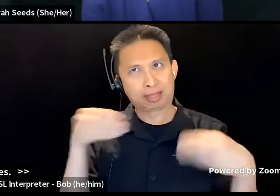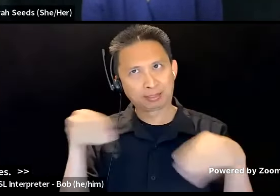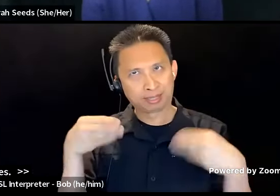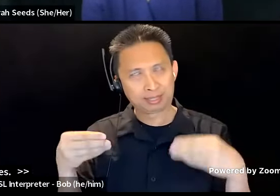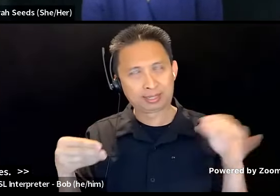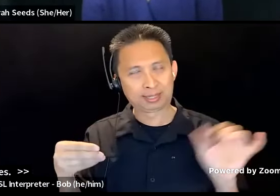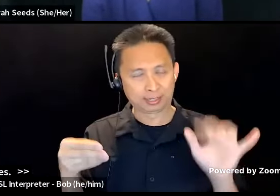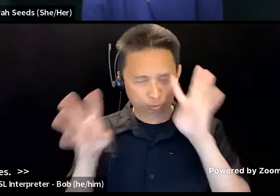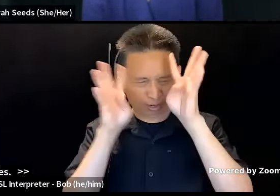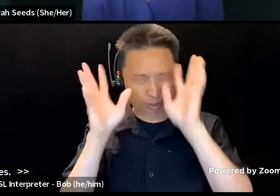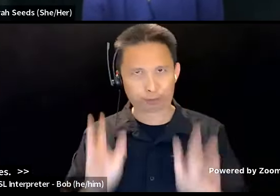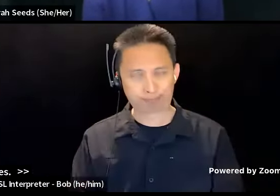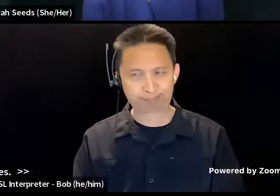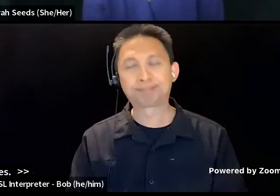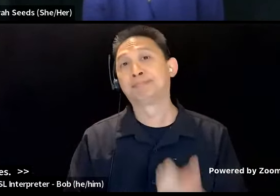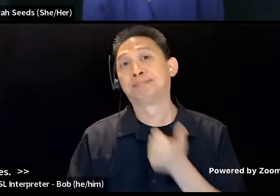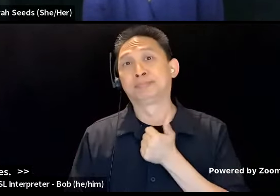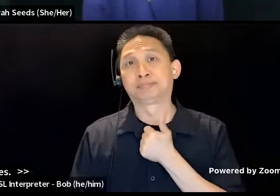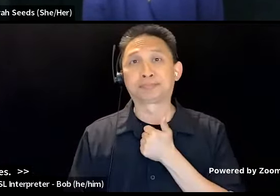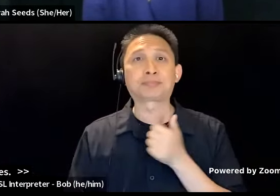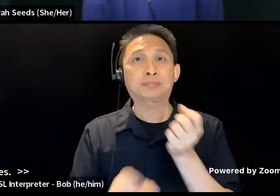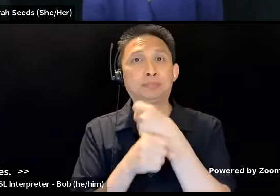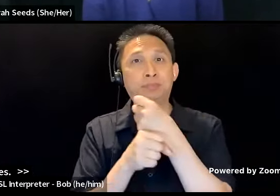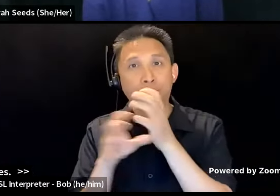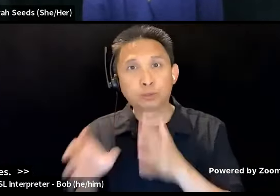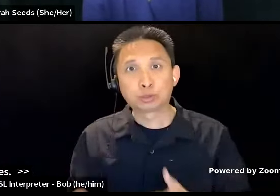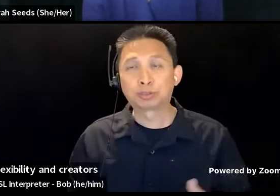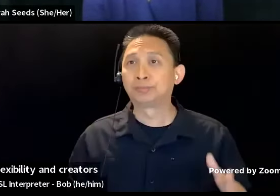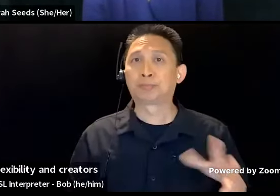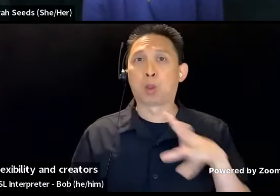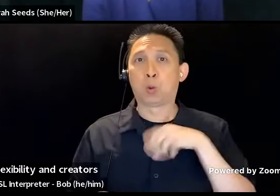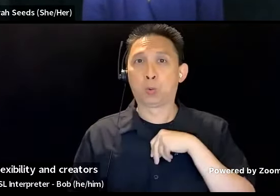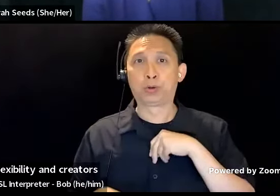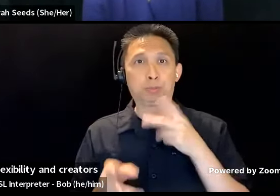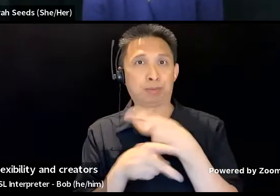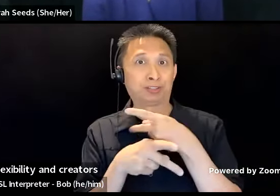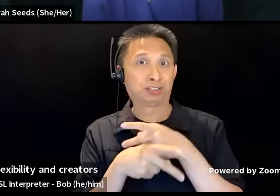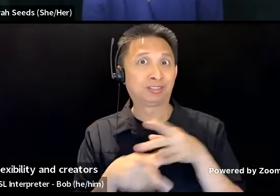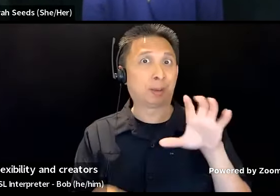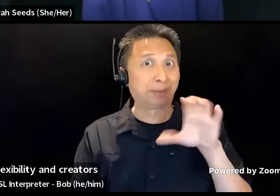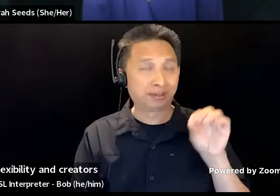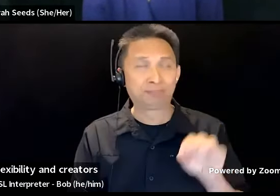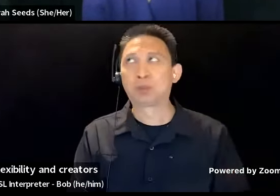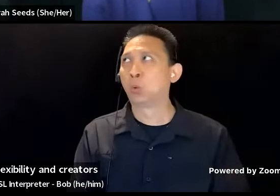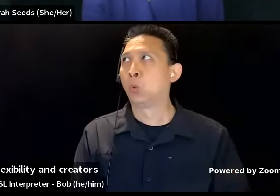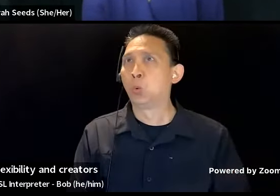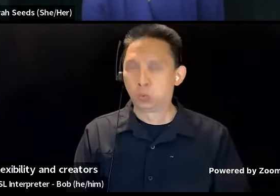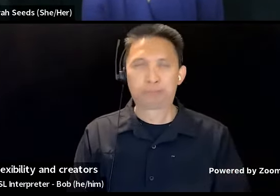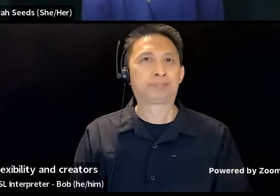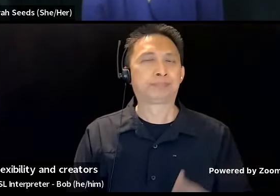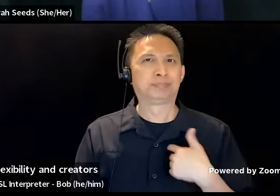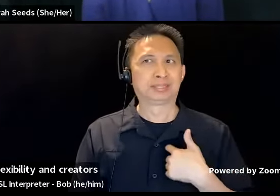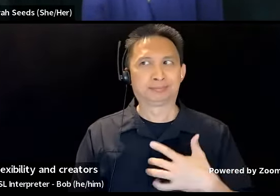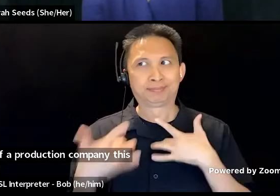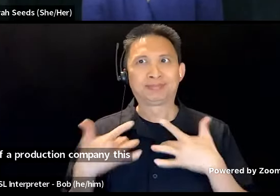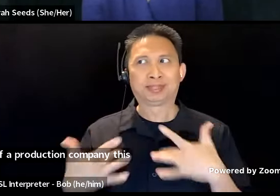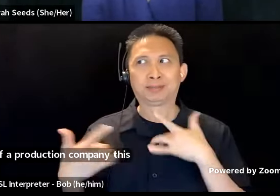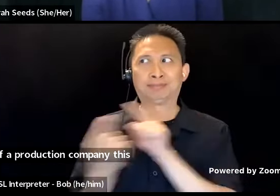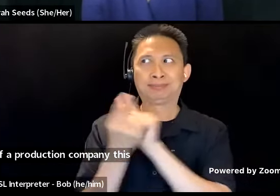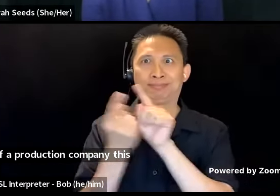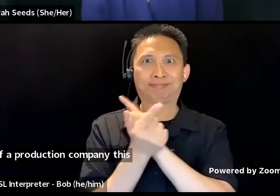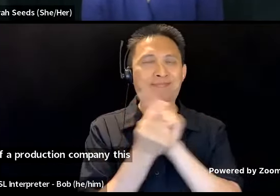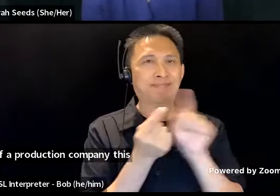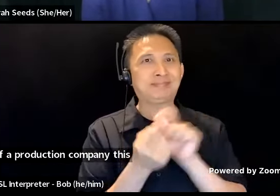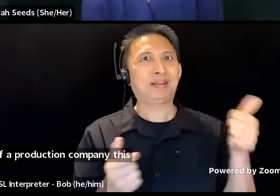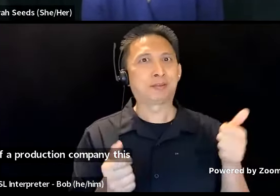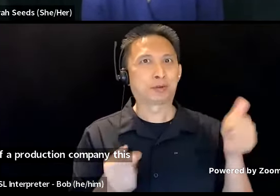a producer and an owner of a production company, this is my main interaction at first is with other creators. I think Sarah is